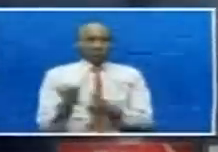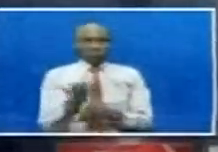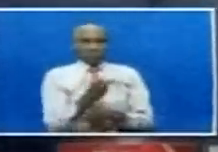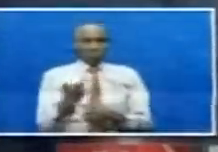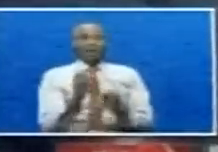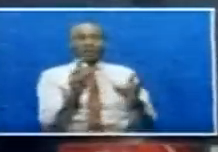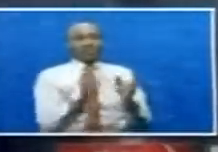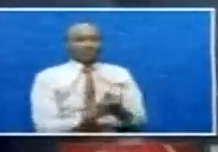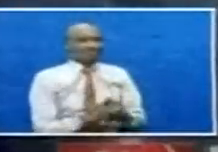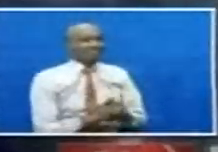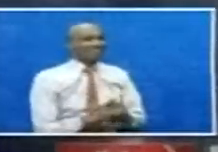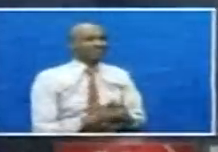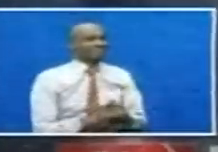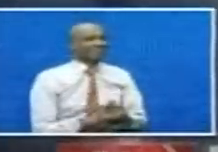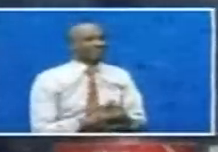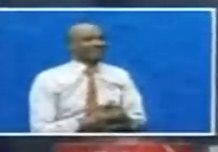we have a show. Anyhow,